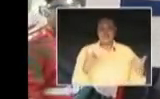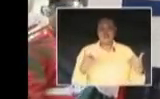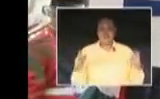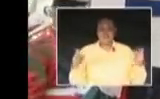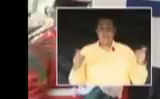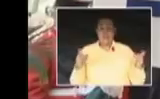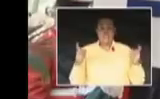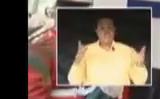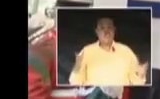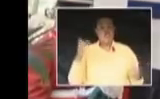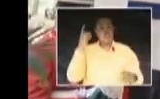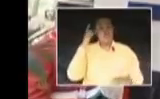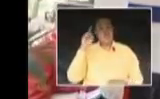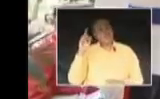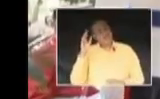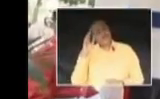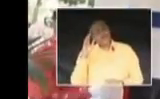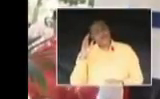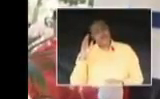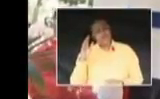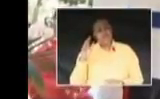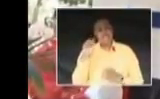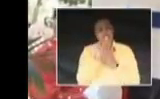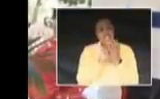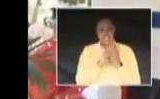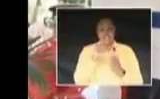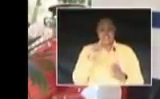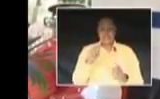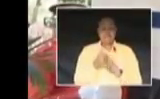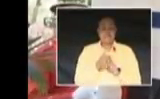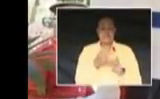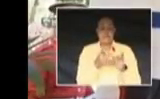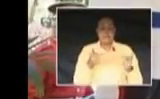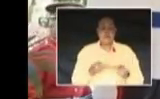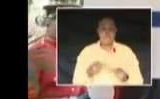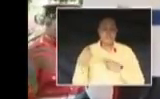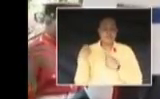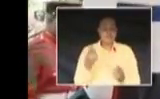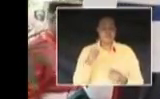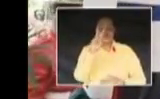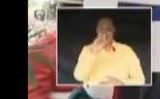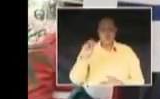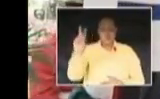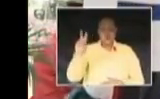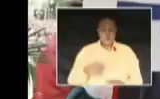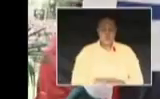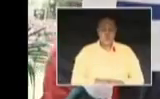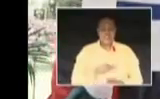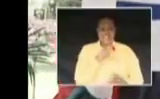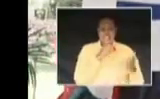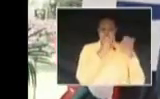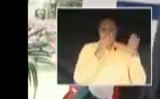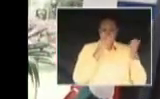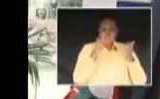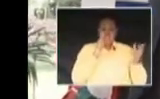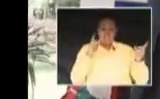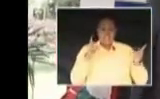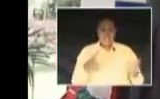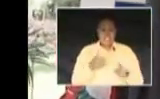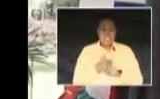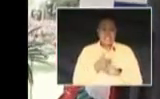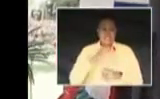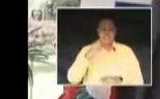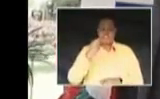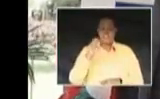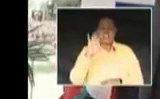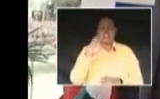managing director of Kingston Industrial Agencies Limited, a position he has held since 2002. He has served as director of the Chase